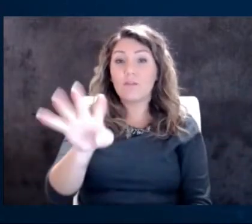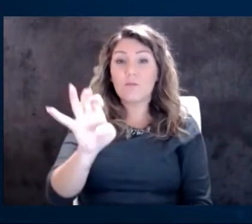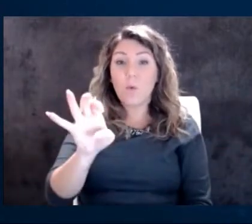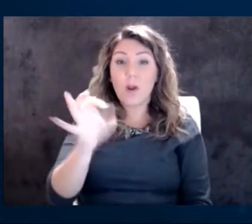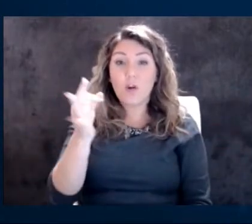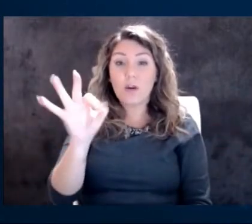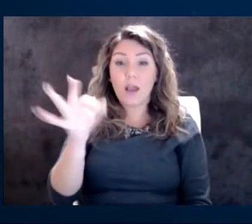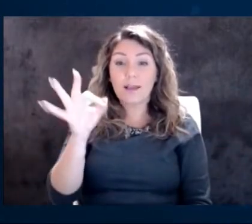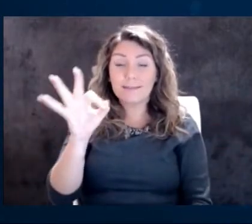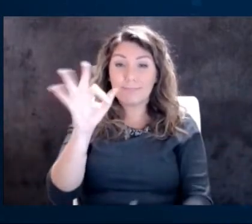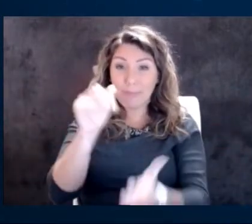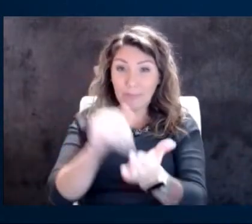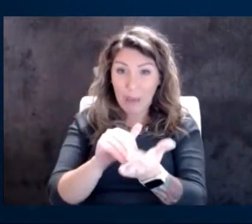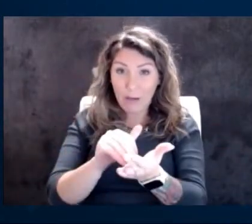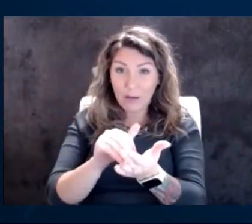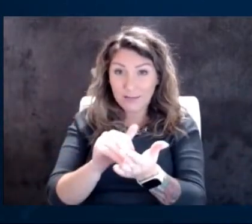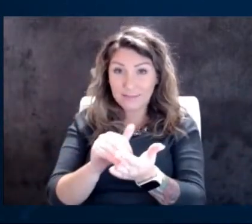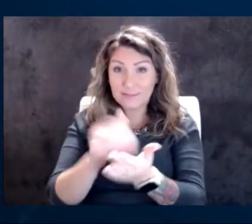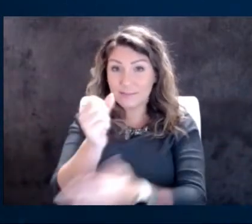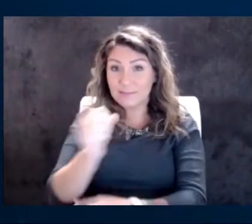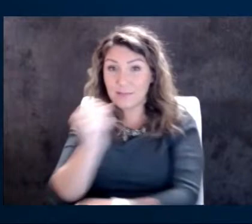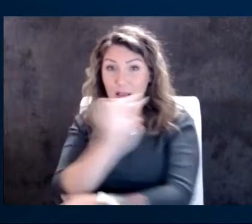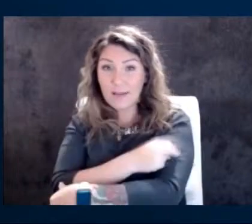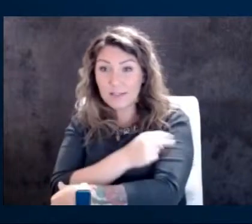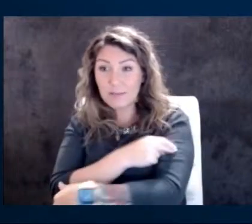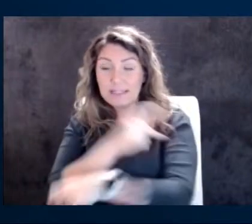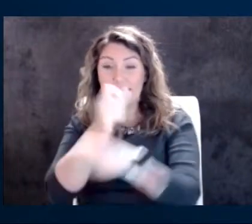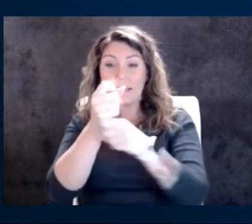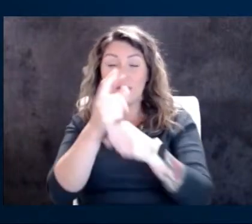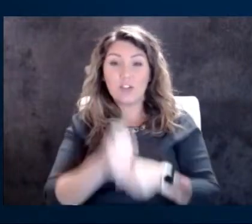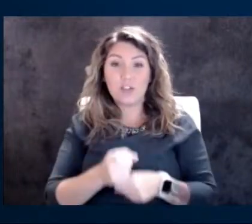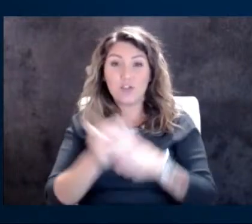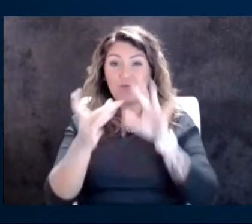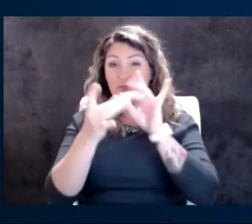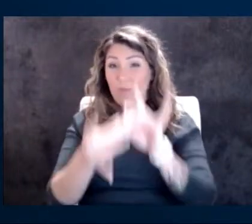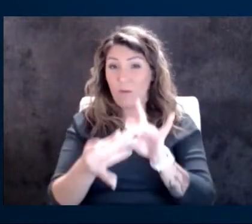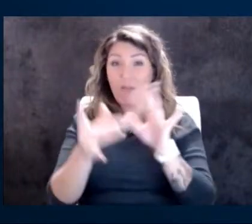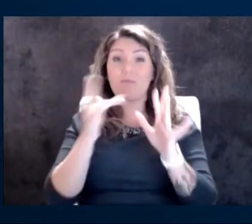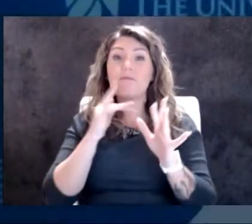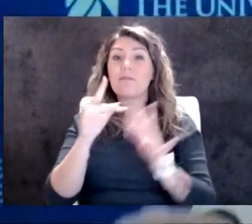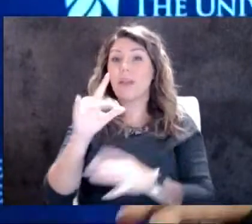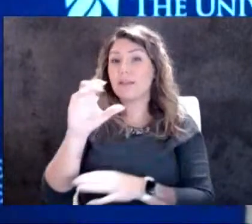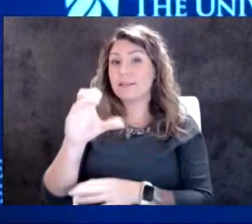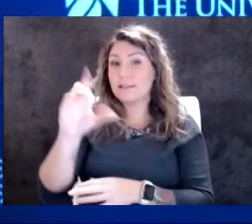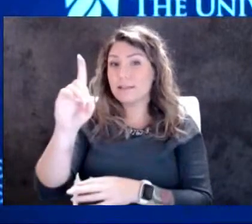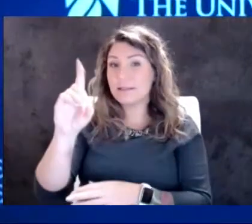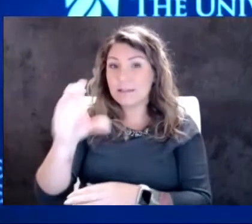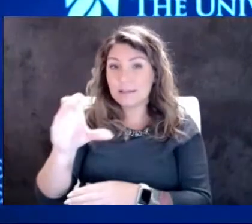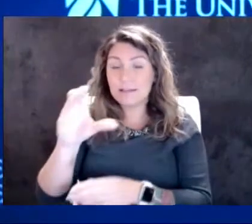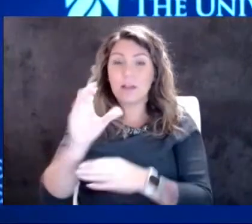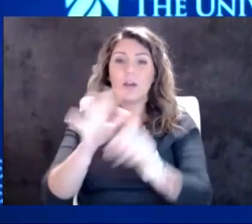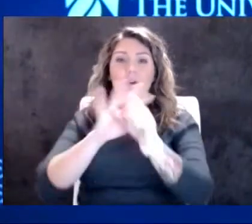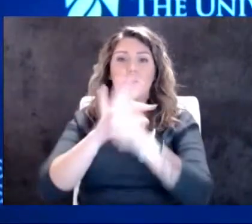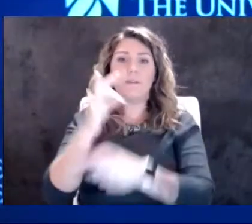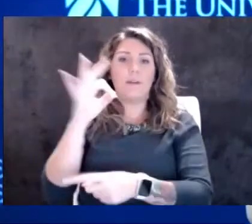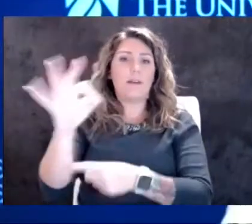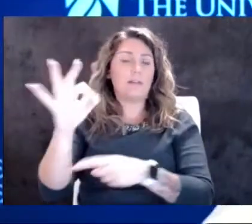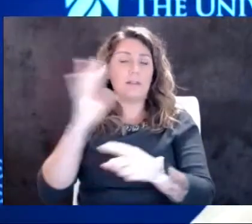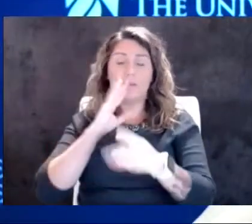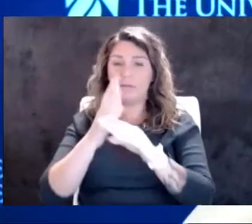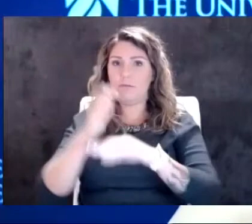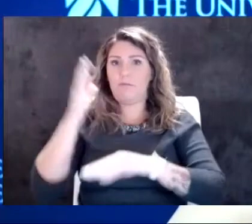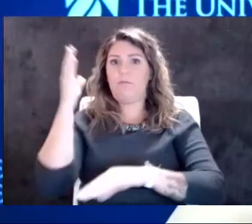419,000 hospitalizations per year in America, according to the CDC. Now, again, COVID-19 has overwhelmed those numbers, so don't anybody think that COVID-19 and the flu are the